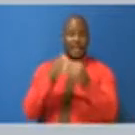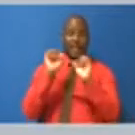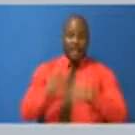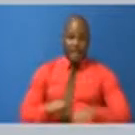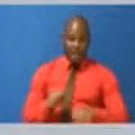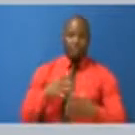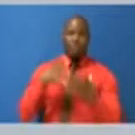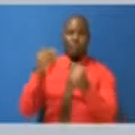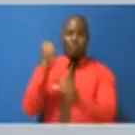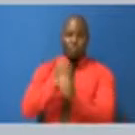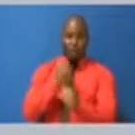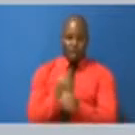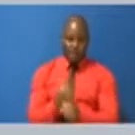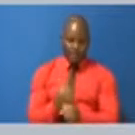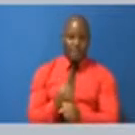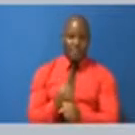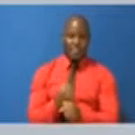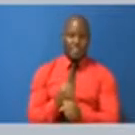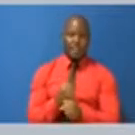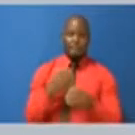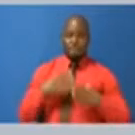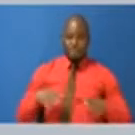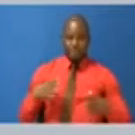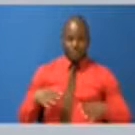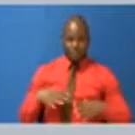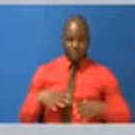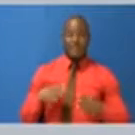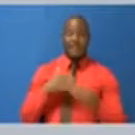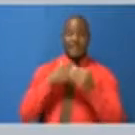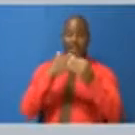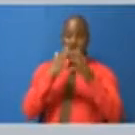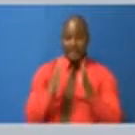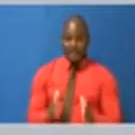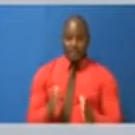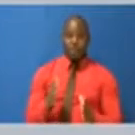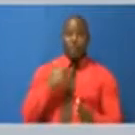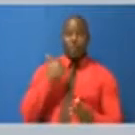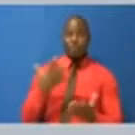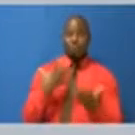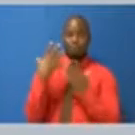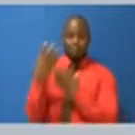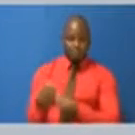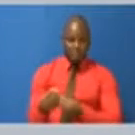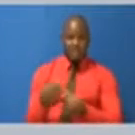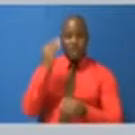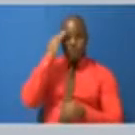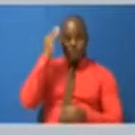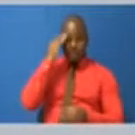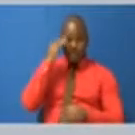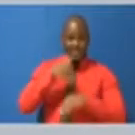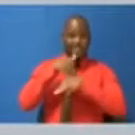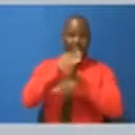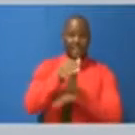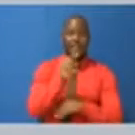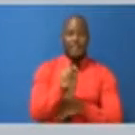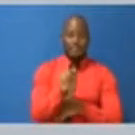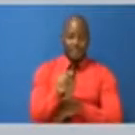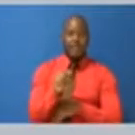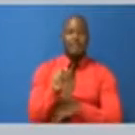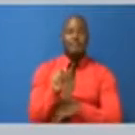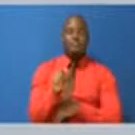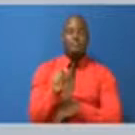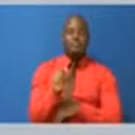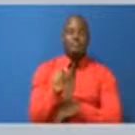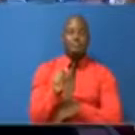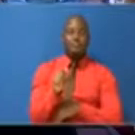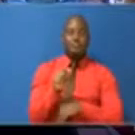can go and work for the for the people the leader who will go and know that he has been sent there and be a